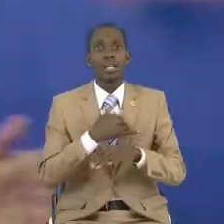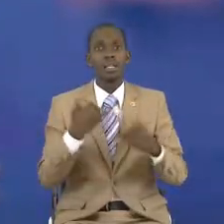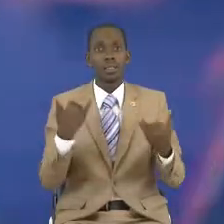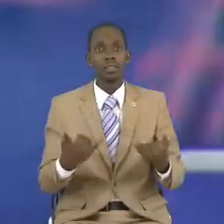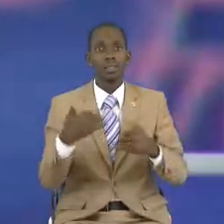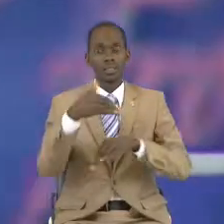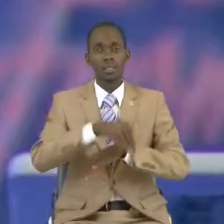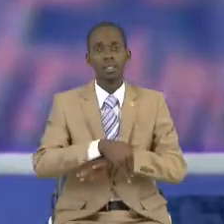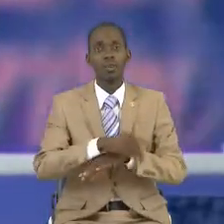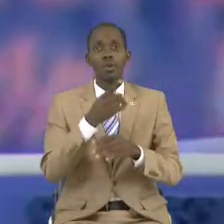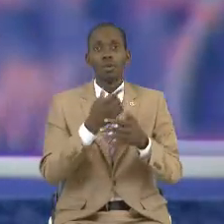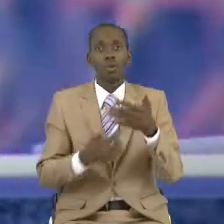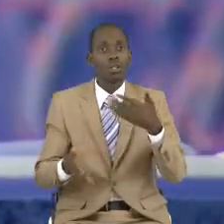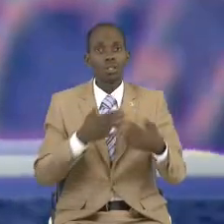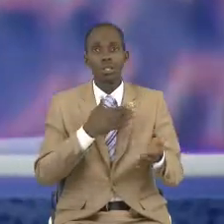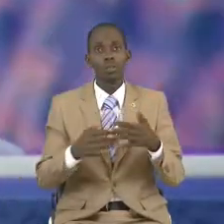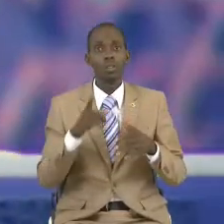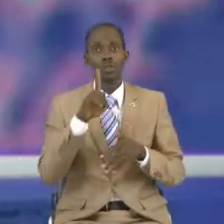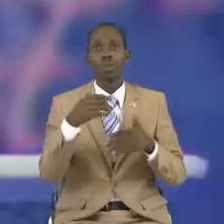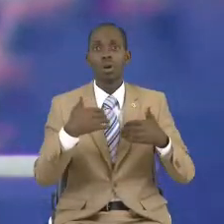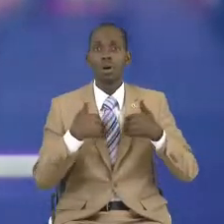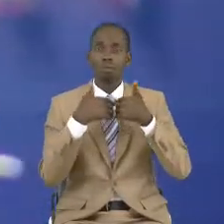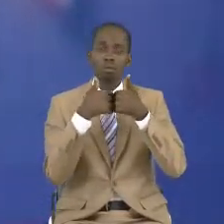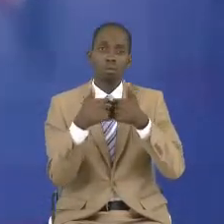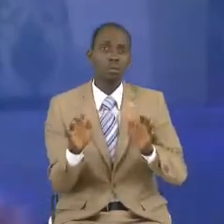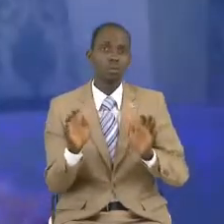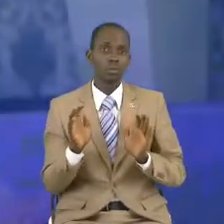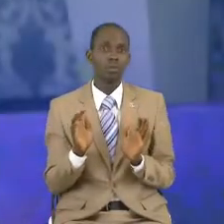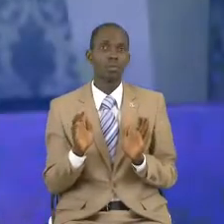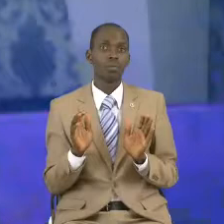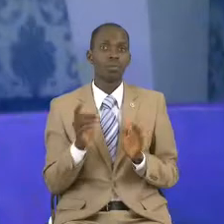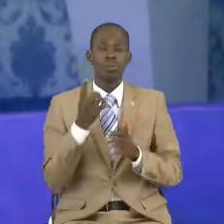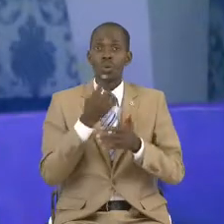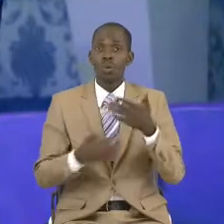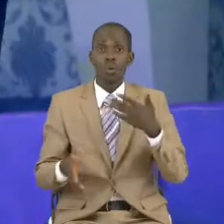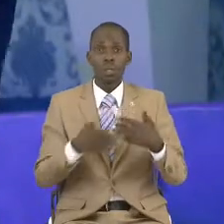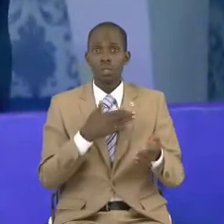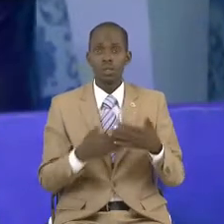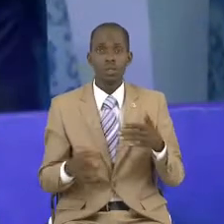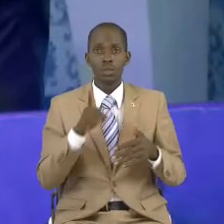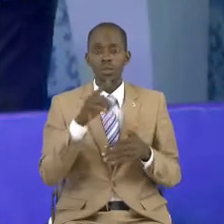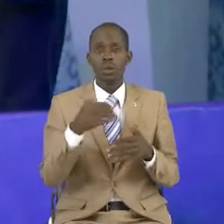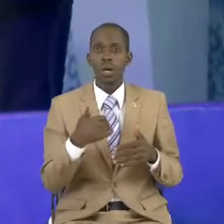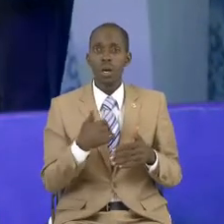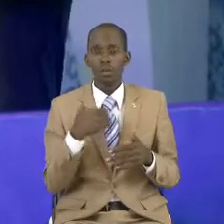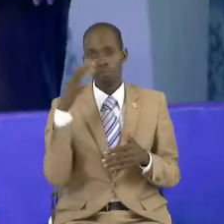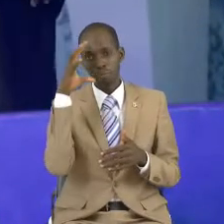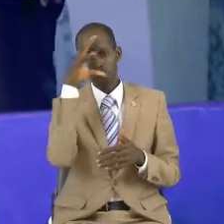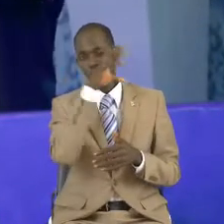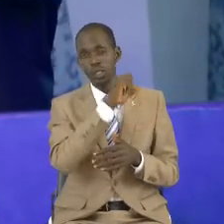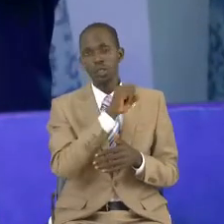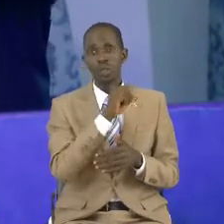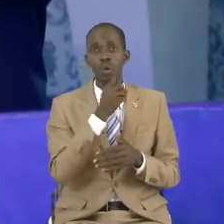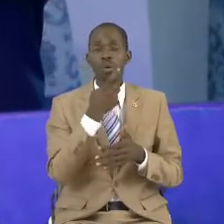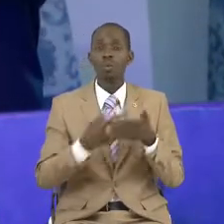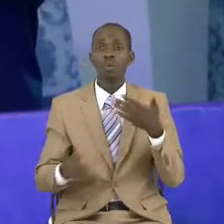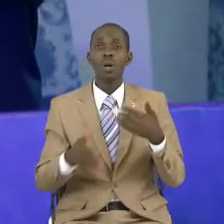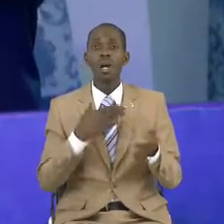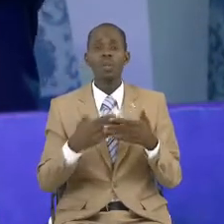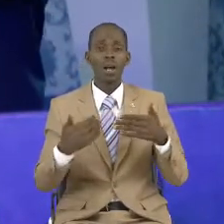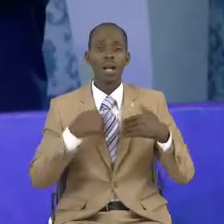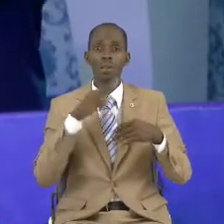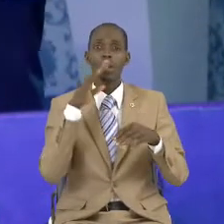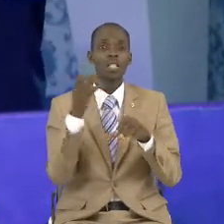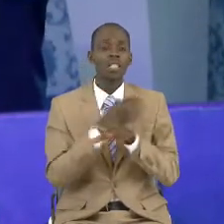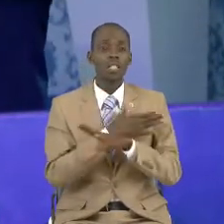whatever you have lost whatever you have needs whatever has been taken away from you